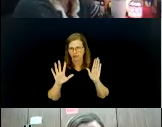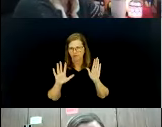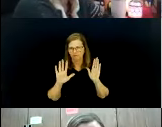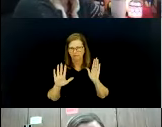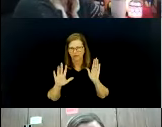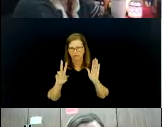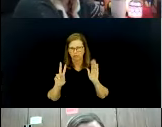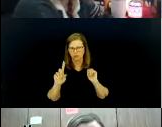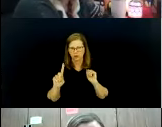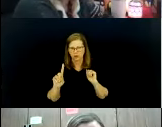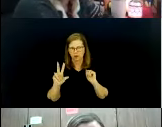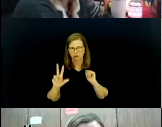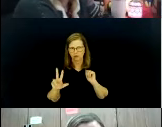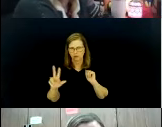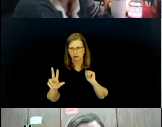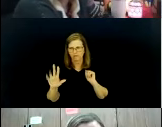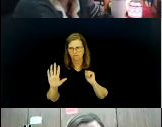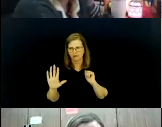405-521-3351.